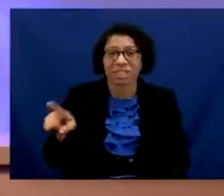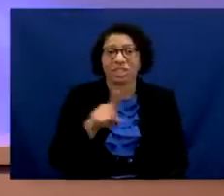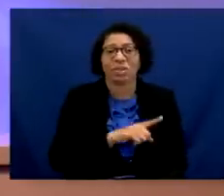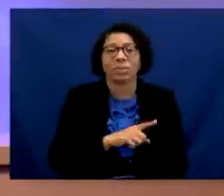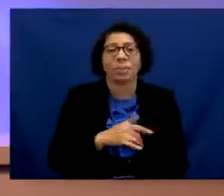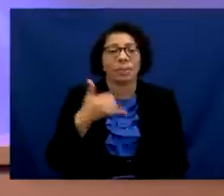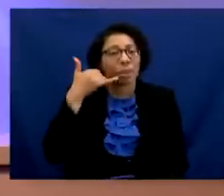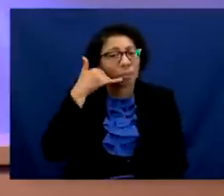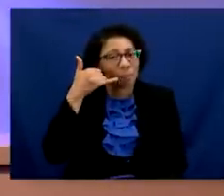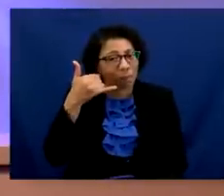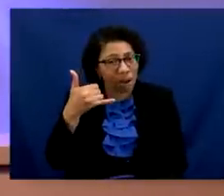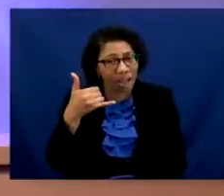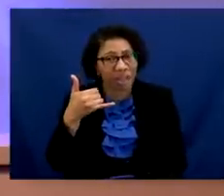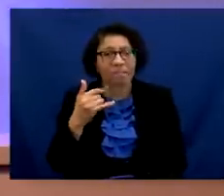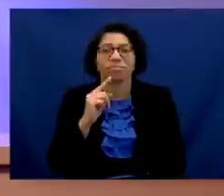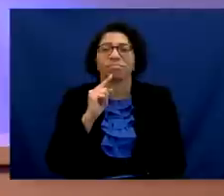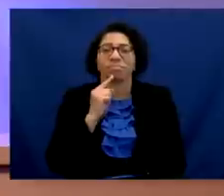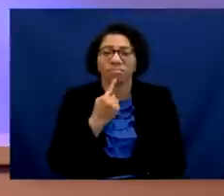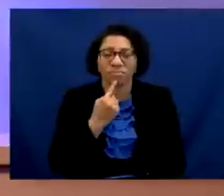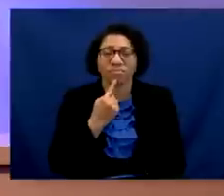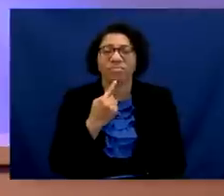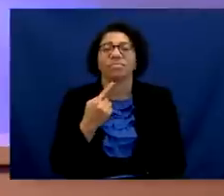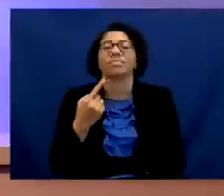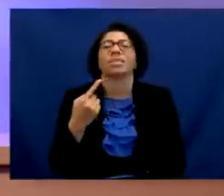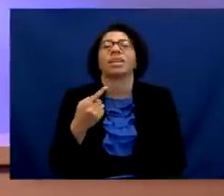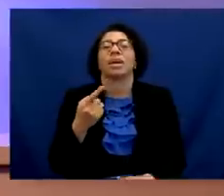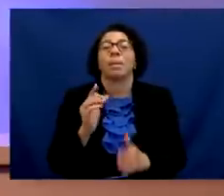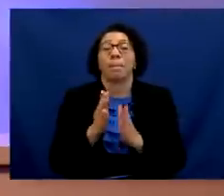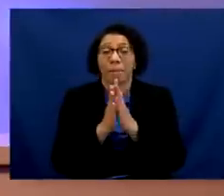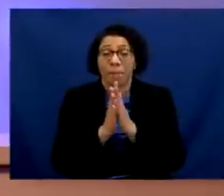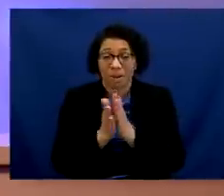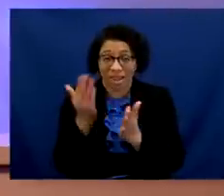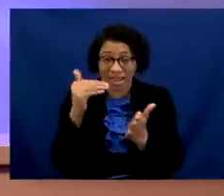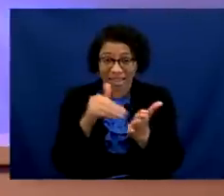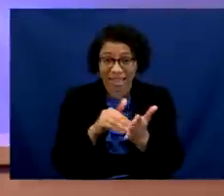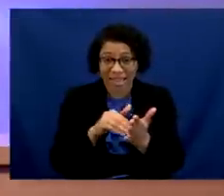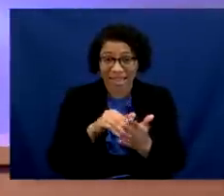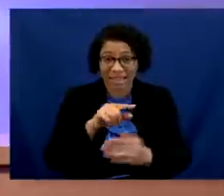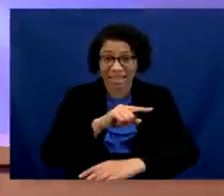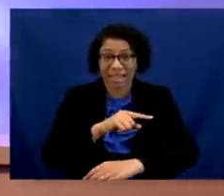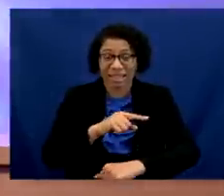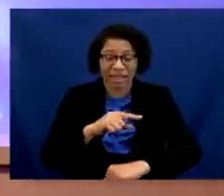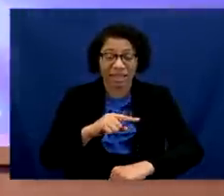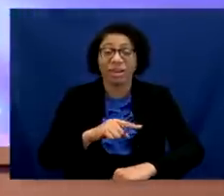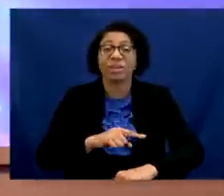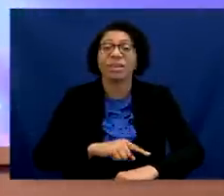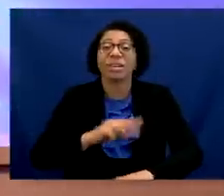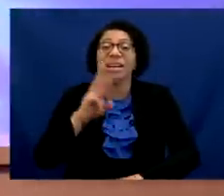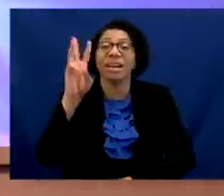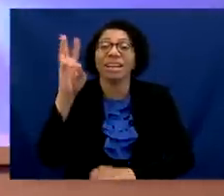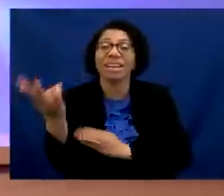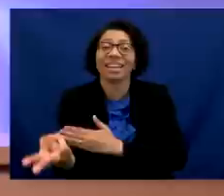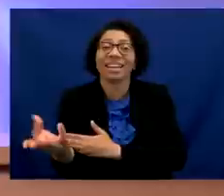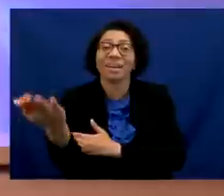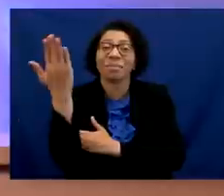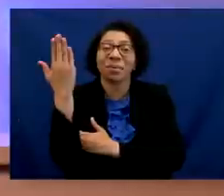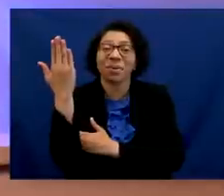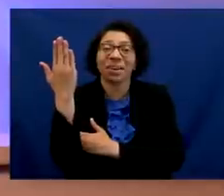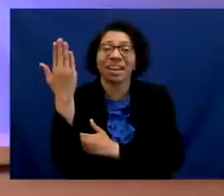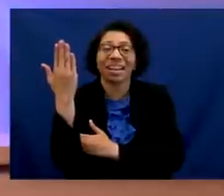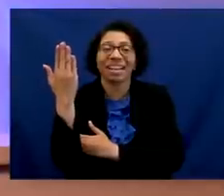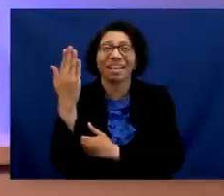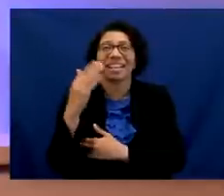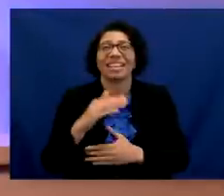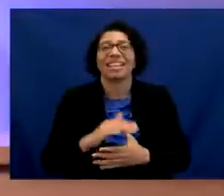prayer seriously. And of course, we'll be back in prayer Wednesday morning at 6 a.m. Hope that you will join us. I know that some of you have had some difficulty calling